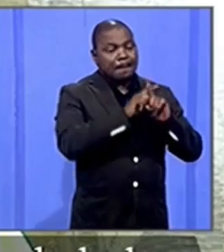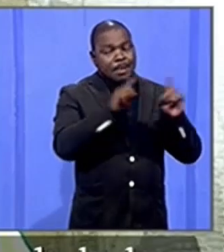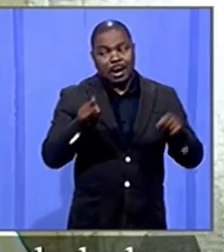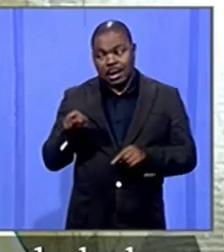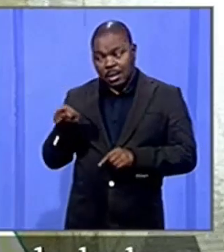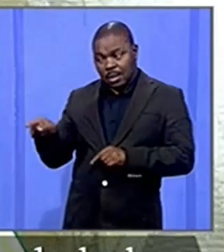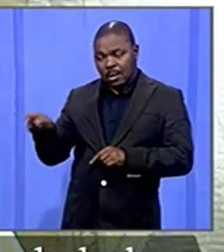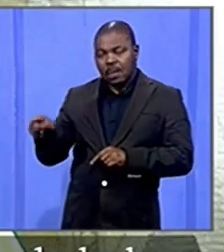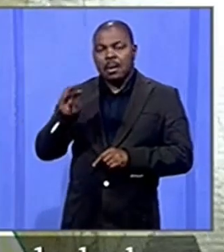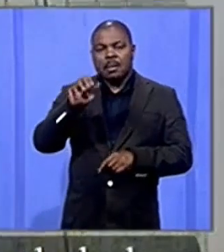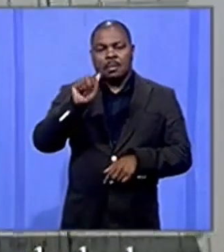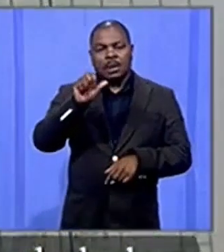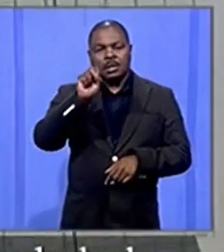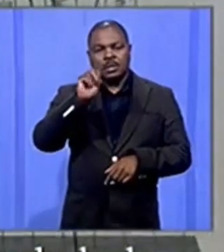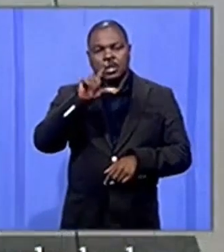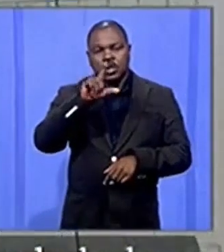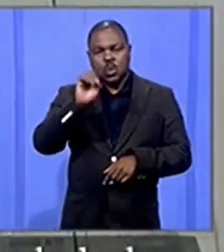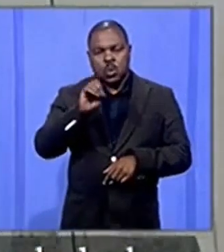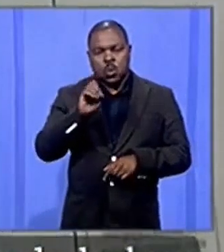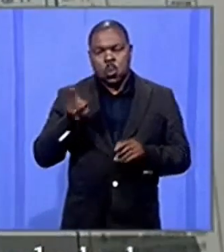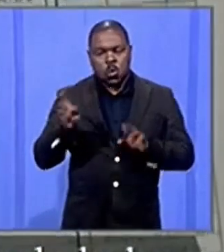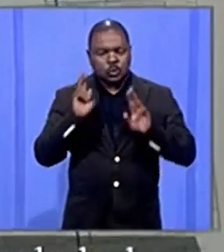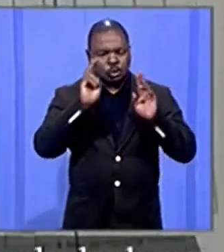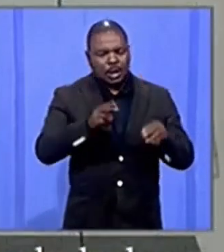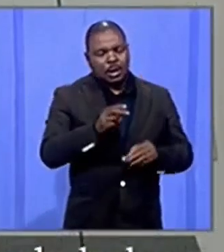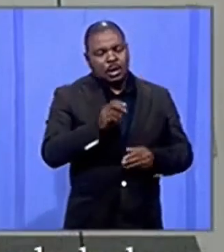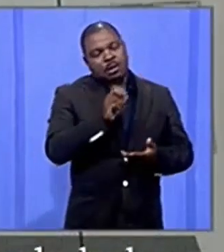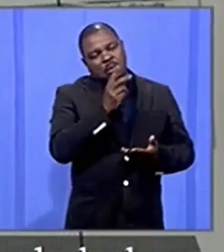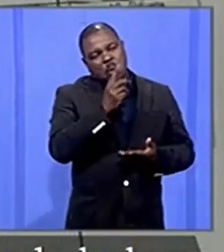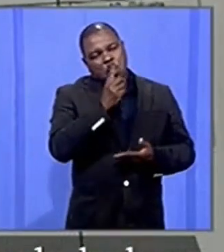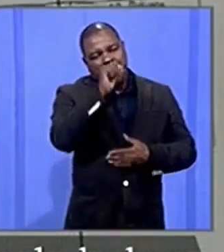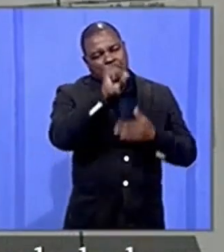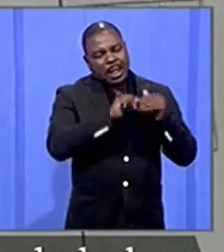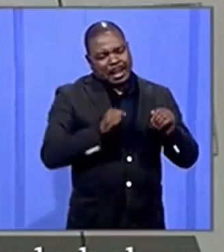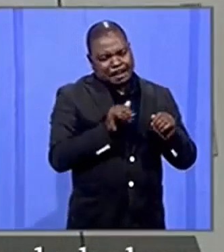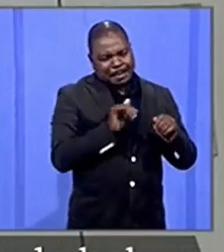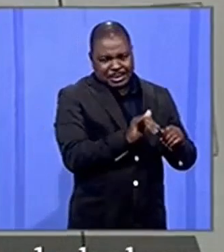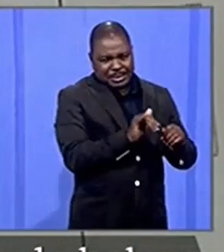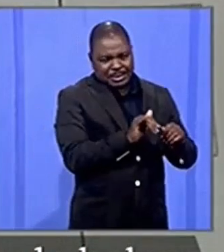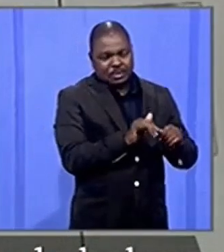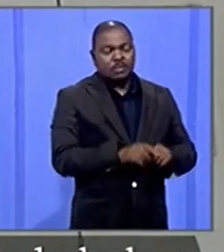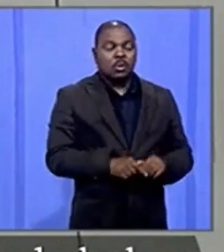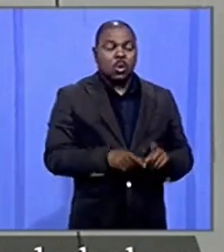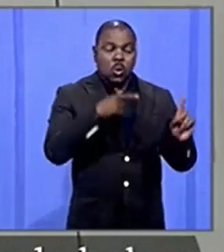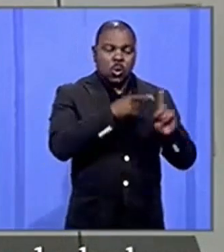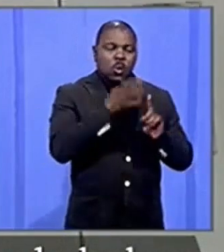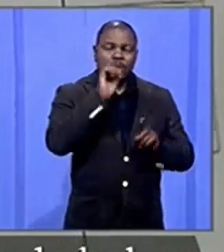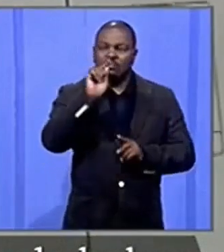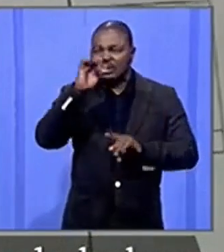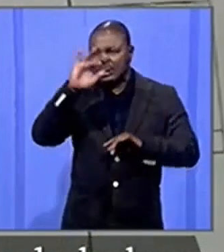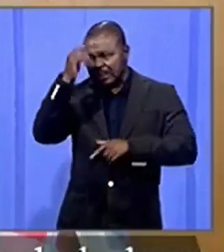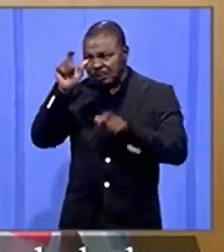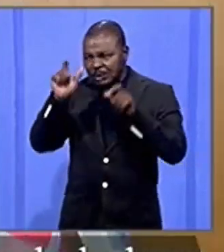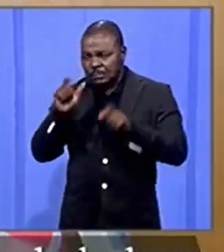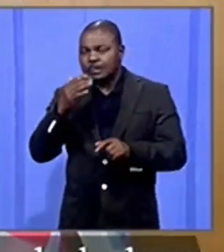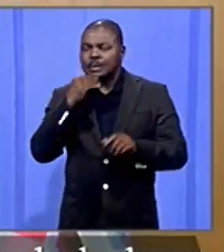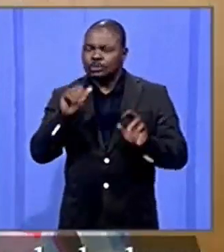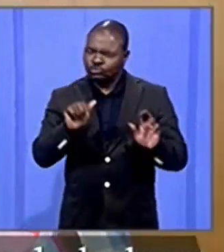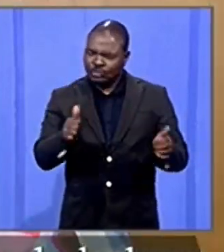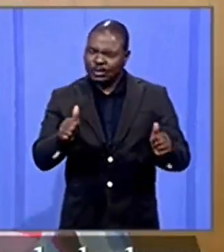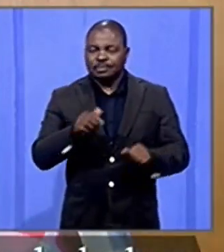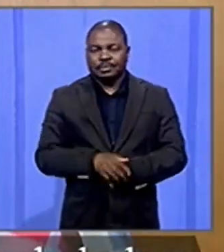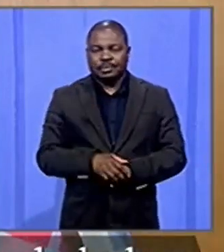Priscilla Masilo o ile wa tsholwa sebaka sa ngwaga. O ikwetse go maloko a balwetse go nna malalalaotswe. When you bring your